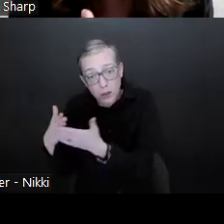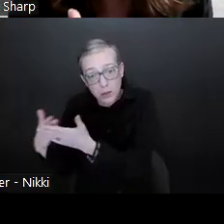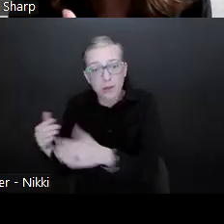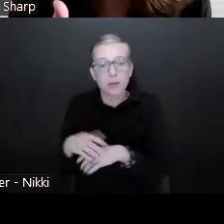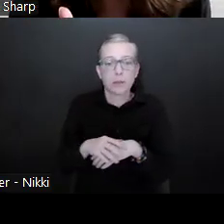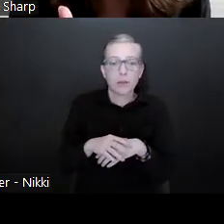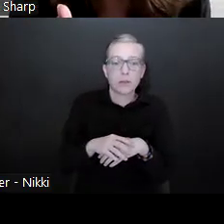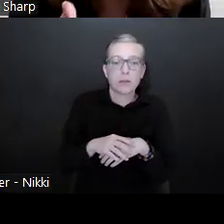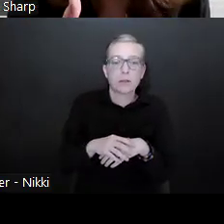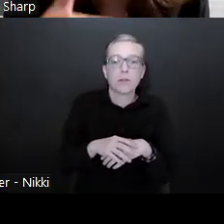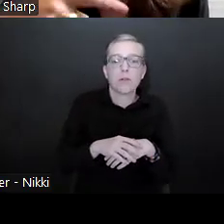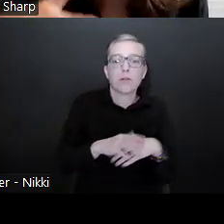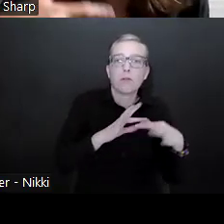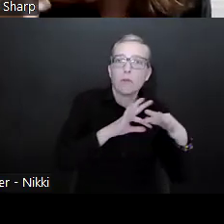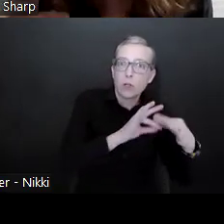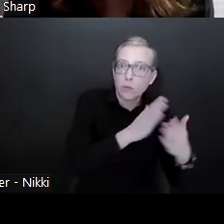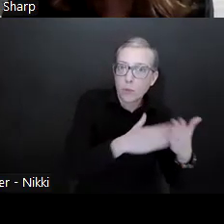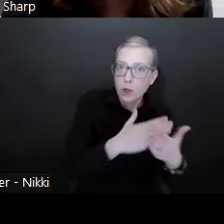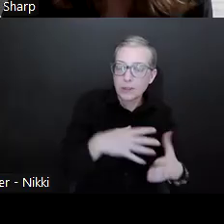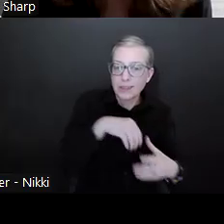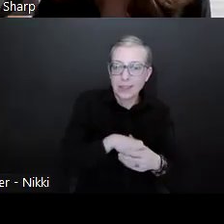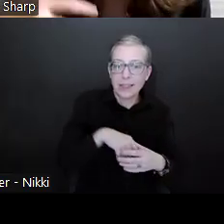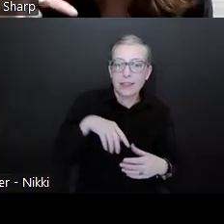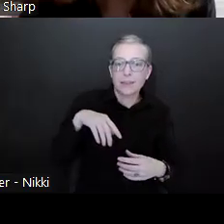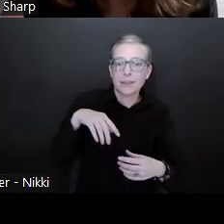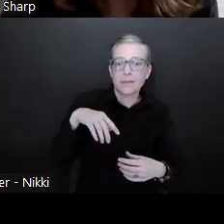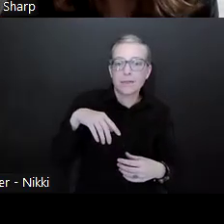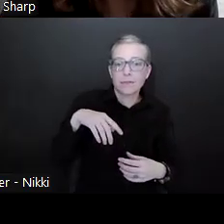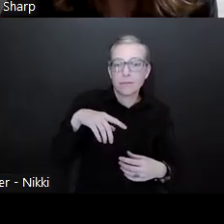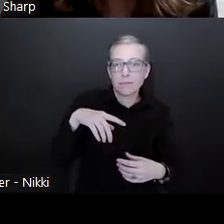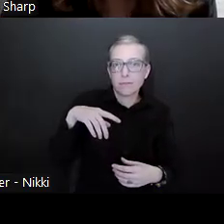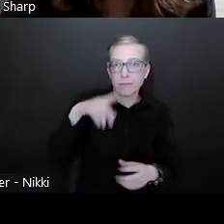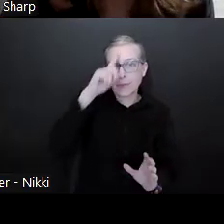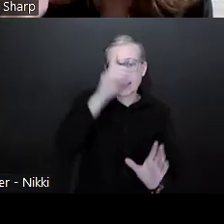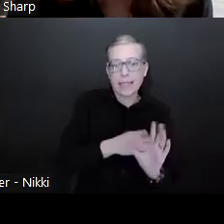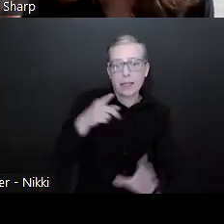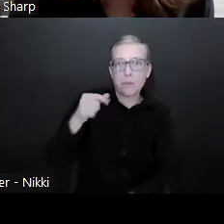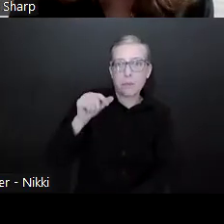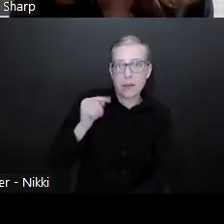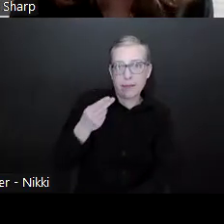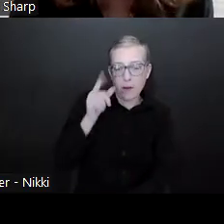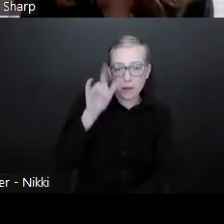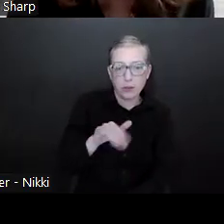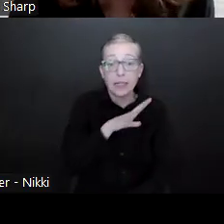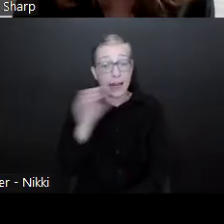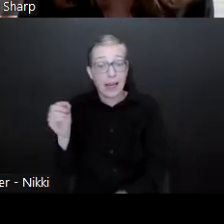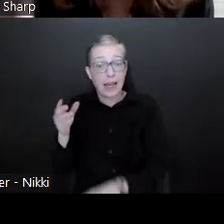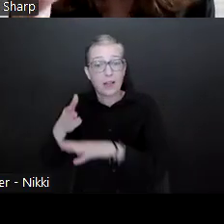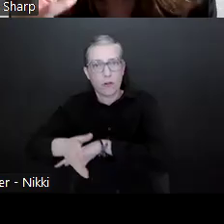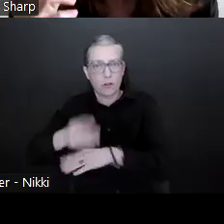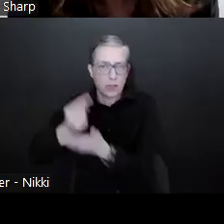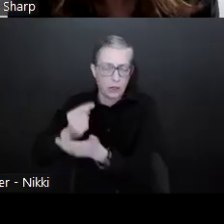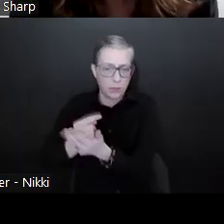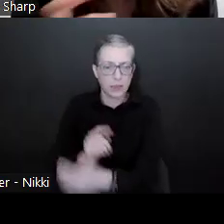personality pathology, and the relational components across therapies. And finally, we need